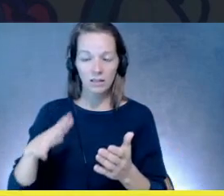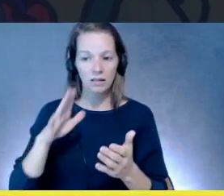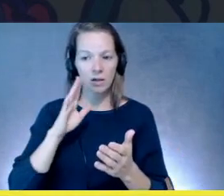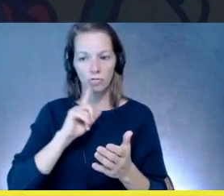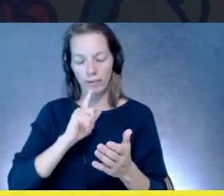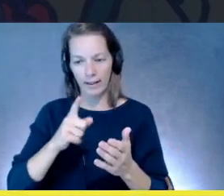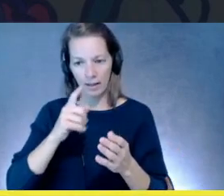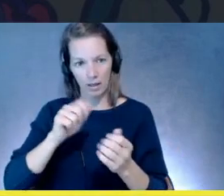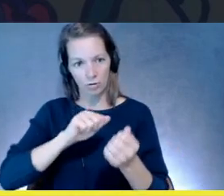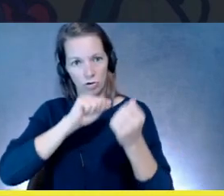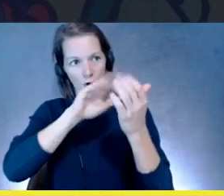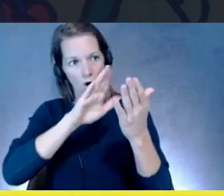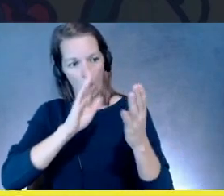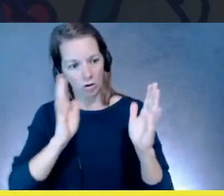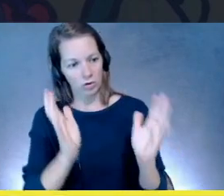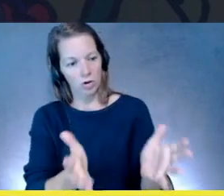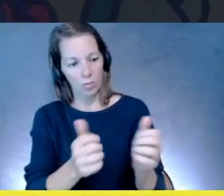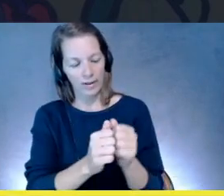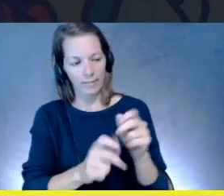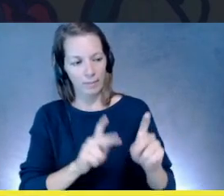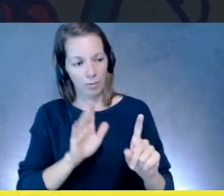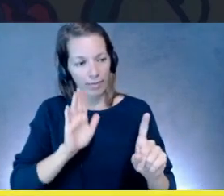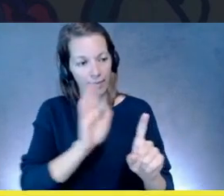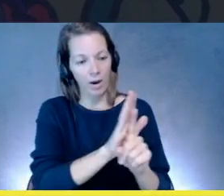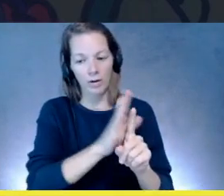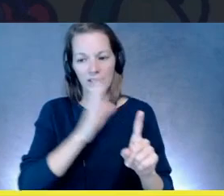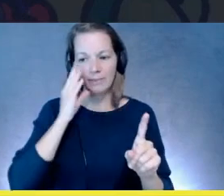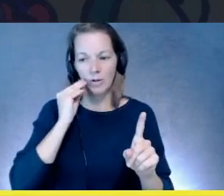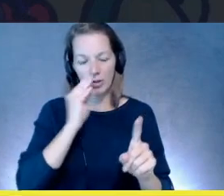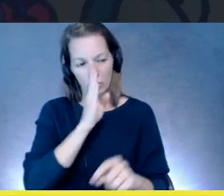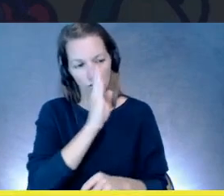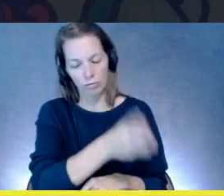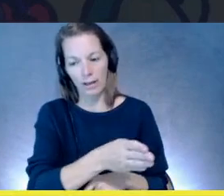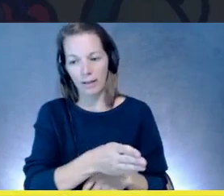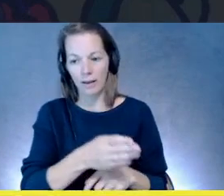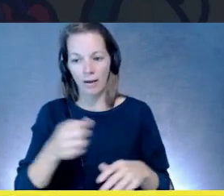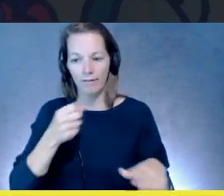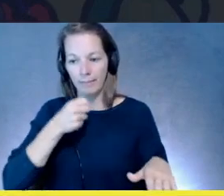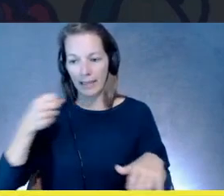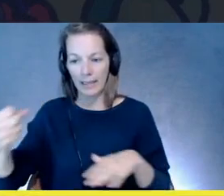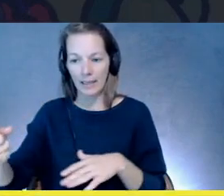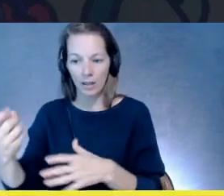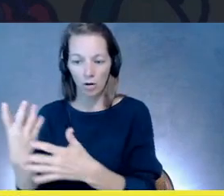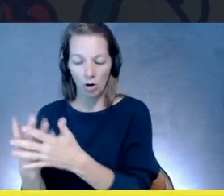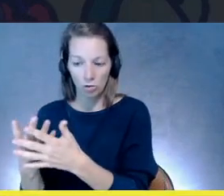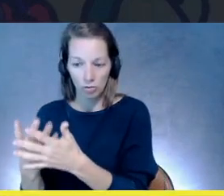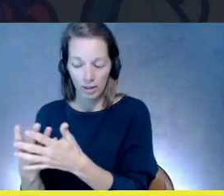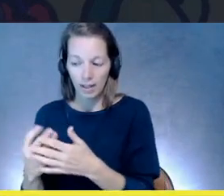people directly about their experiences of being incarcerated. And I think